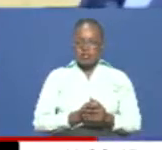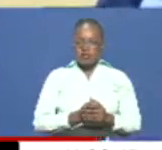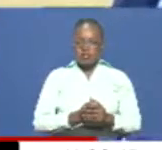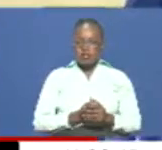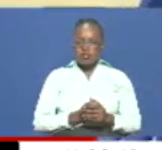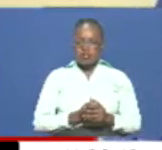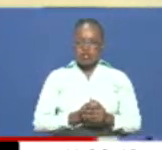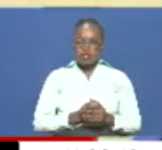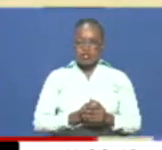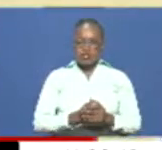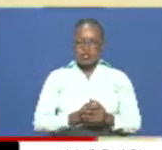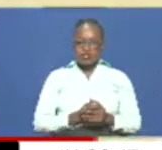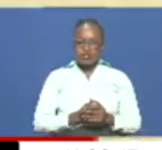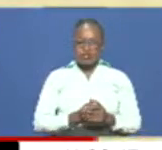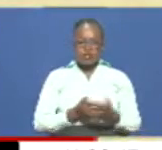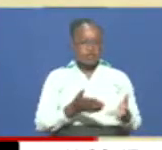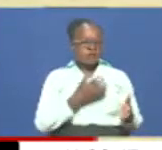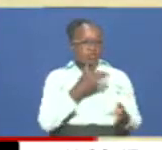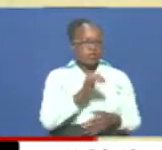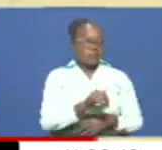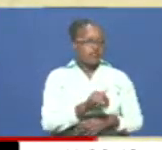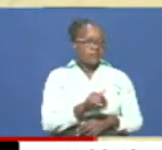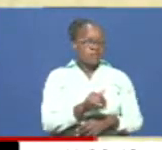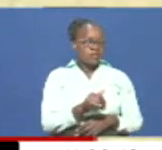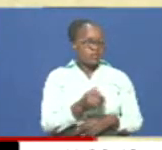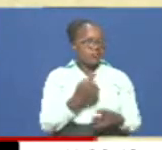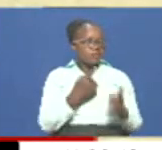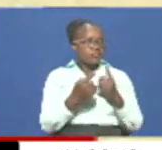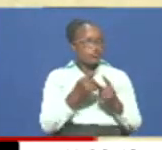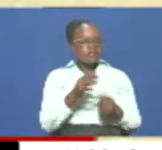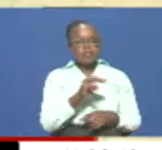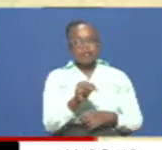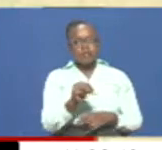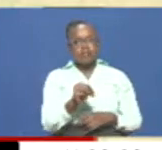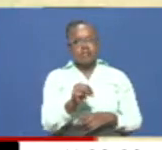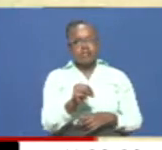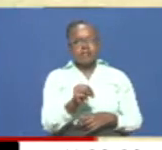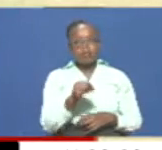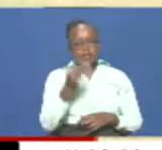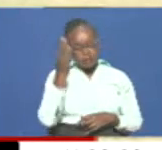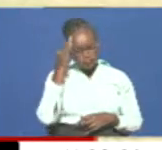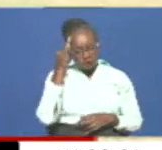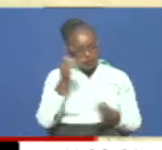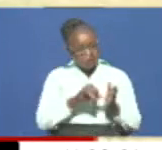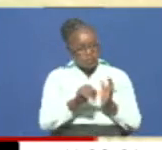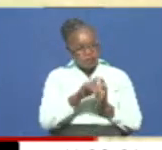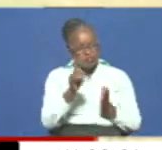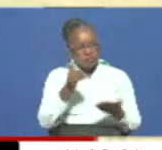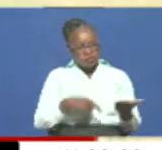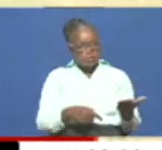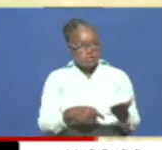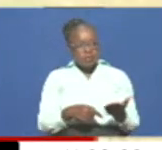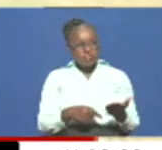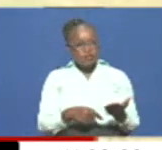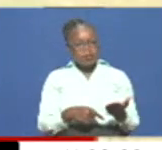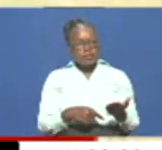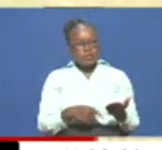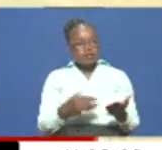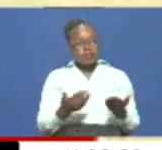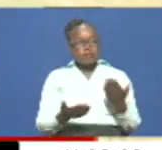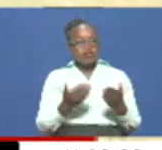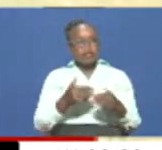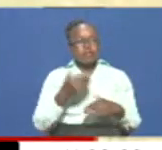question. We are here so that we talk to the athlete to know their problem, and then after knowing the